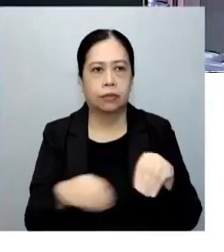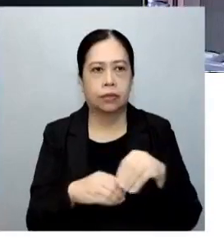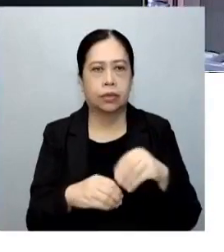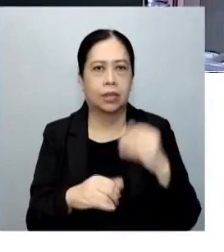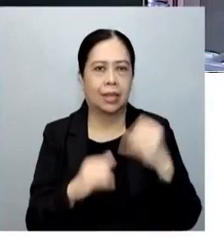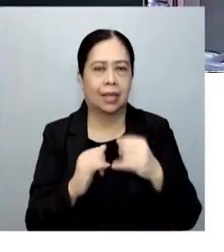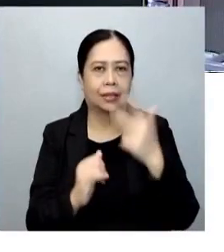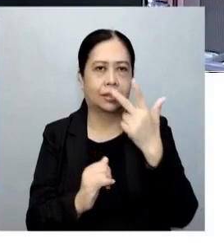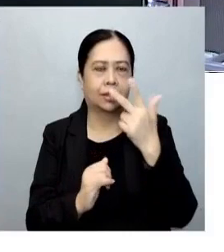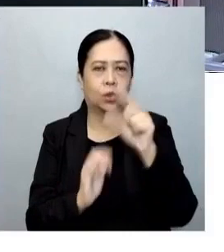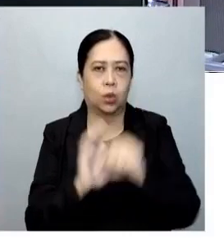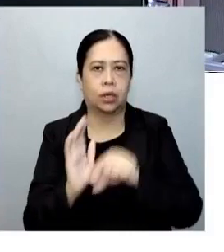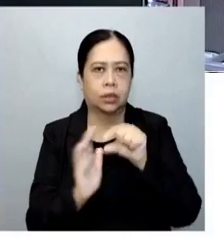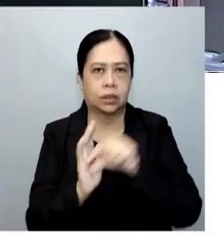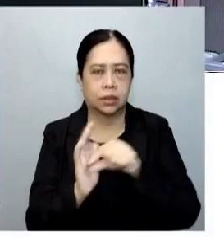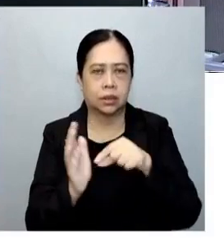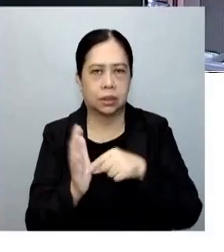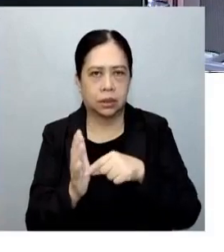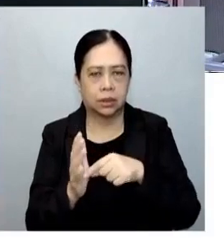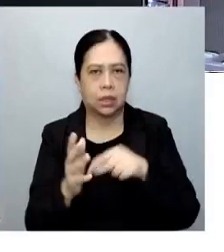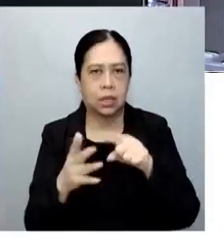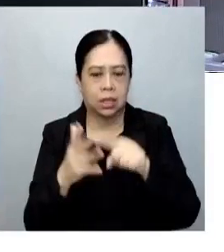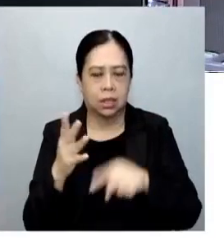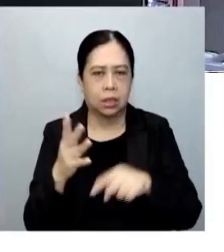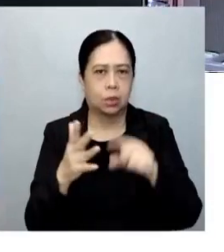year to hit the 6%